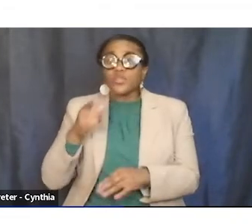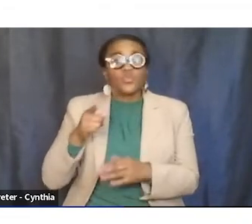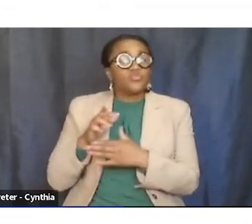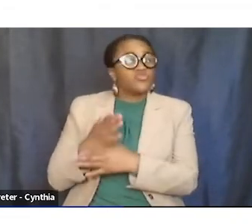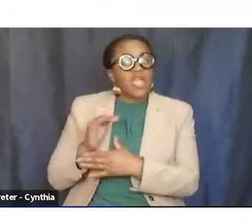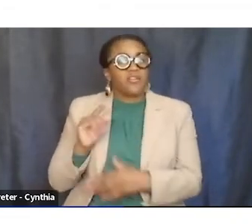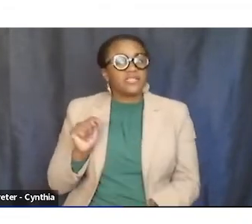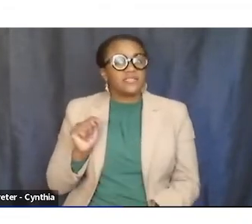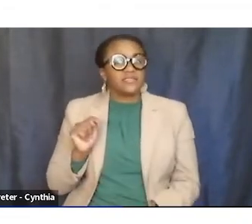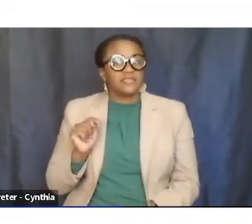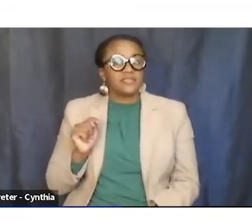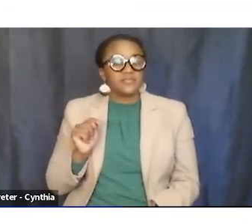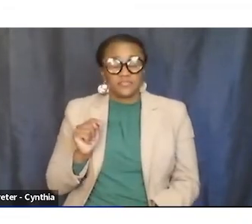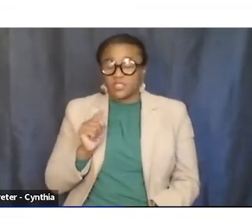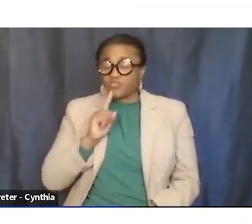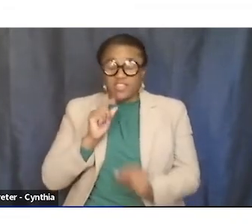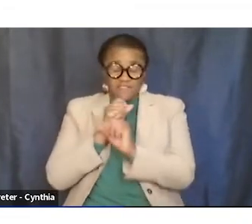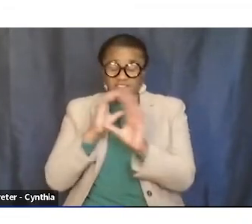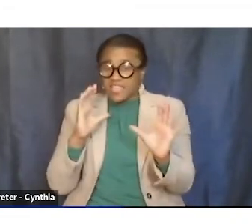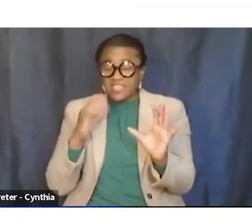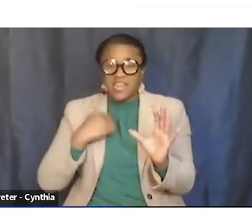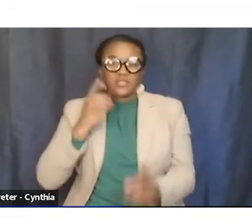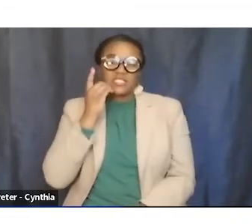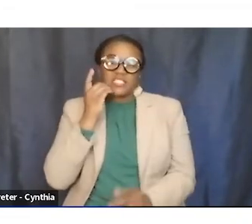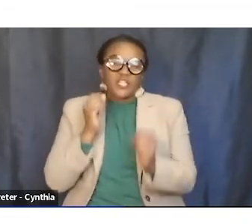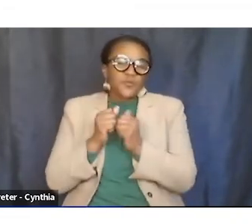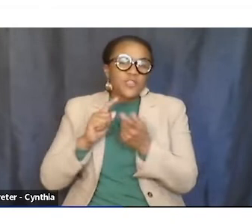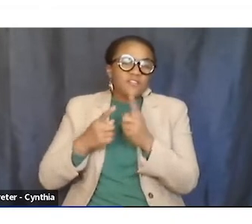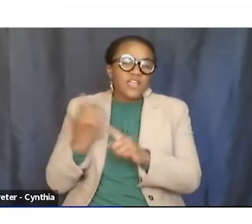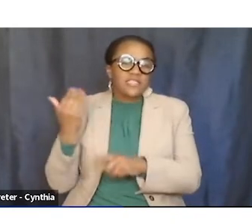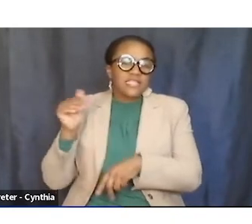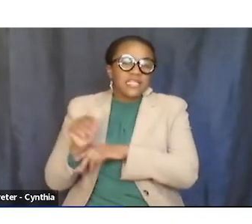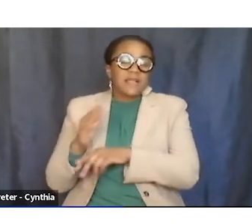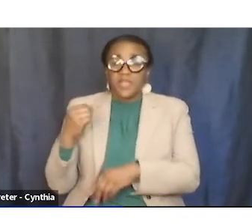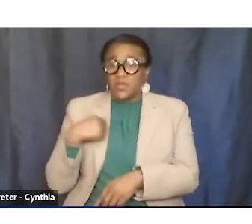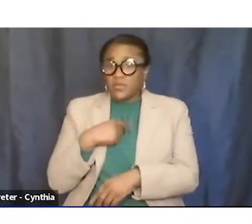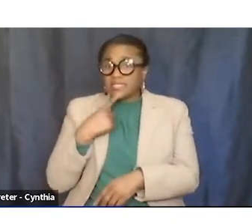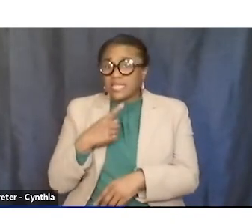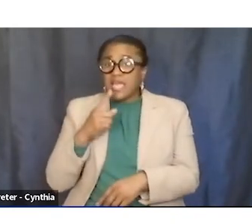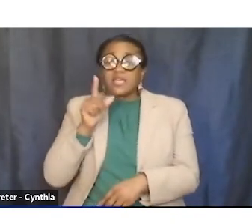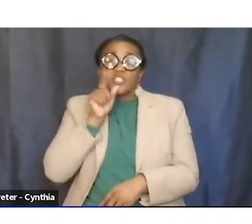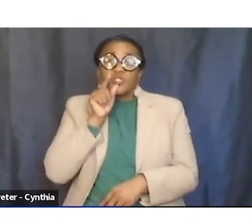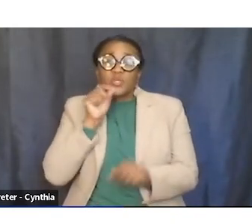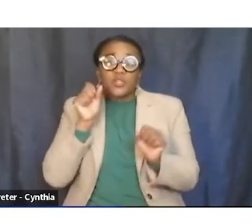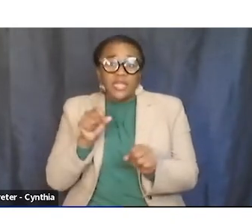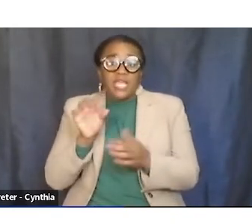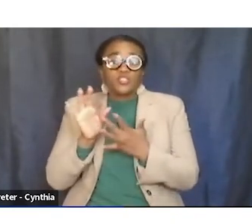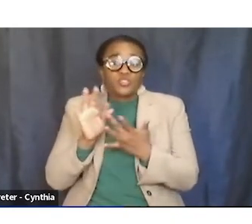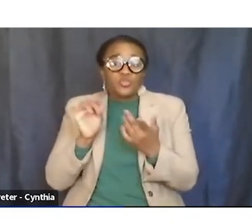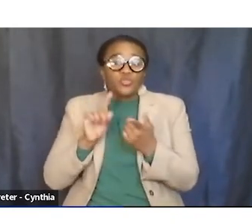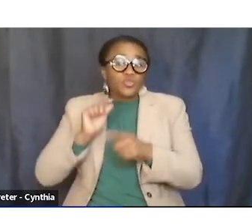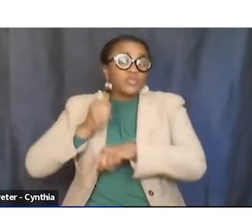it? And what's fascinating, and I was at dinner with some friends last night, and we said, it's so funny that Twitter can choose to implement